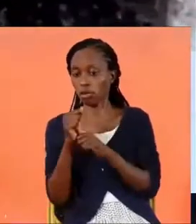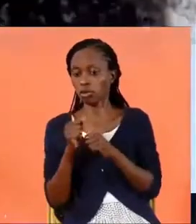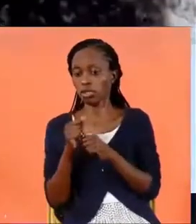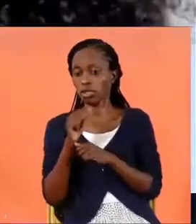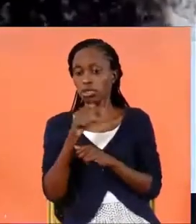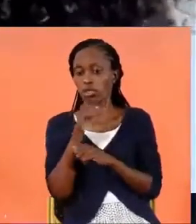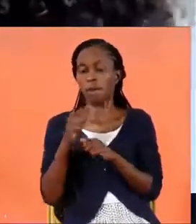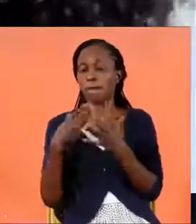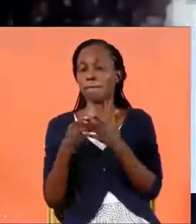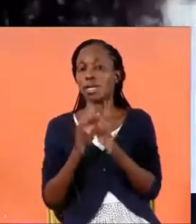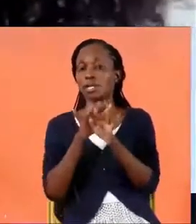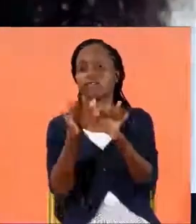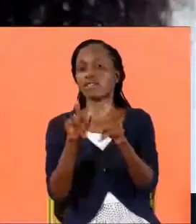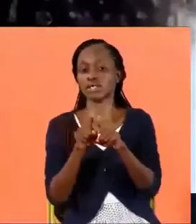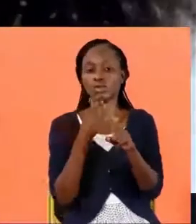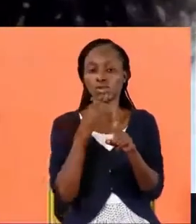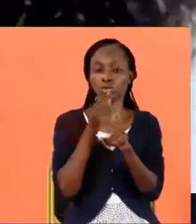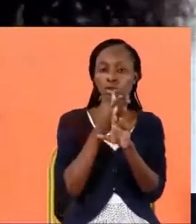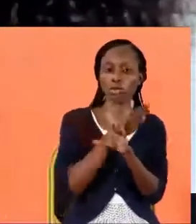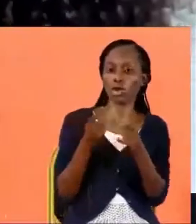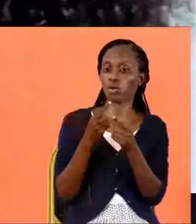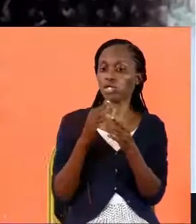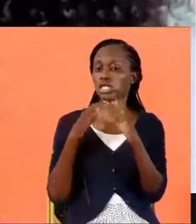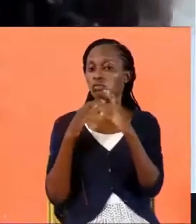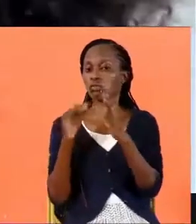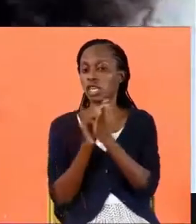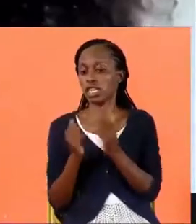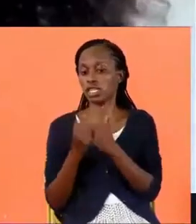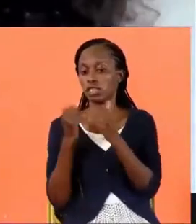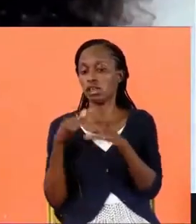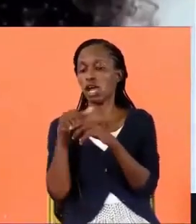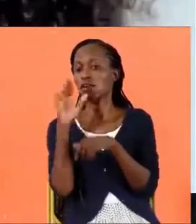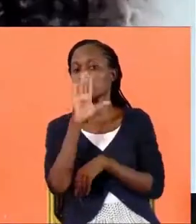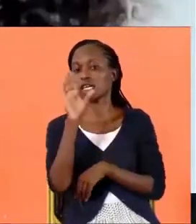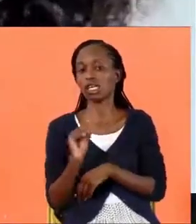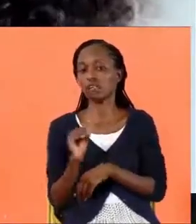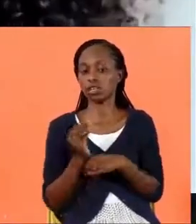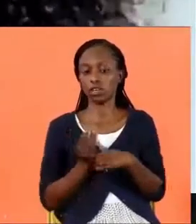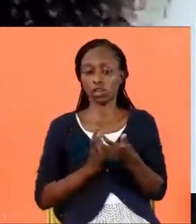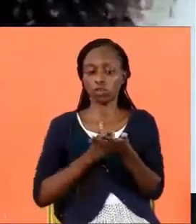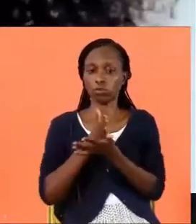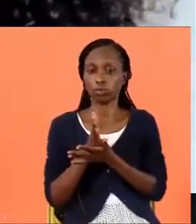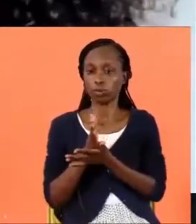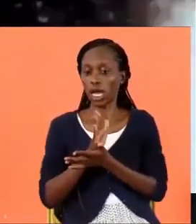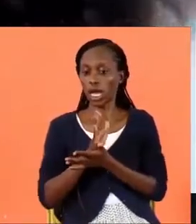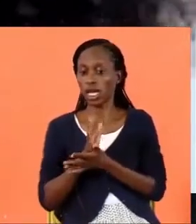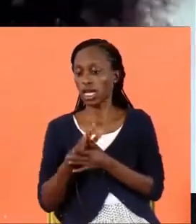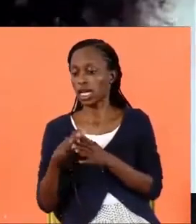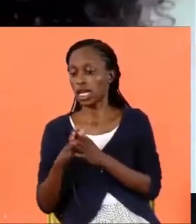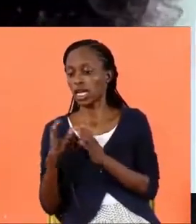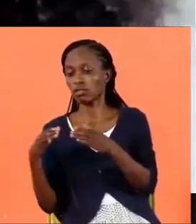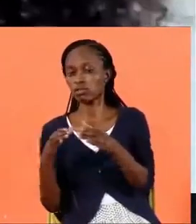again, this may have been mentioned earlier, was a conversation that was happening outside of the continent, through institutions, very